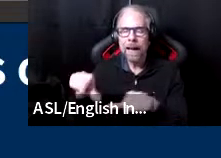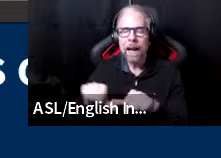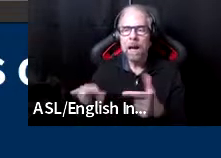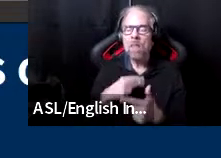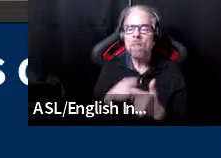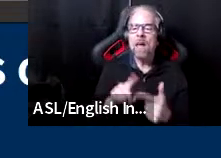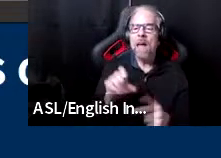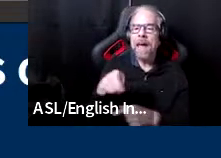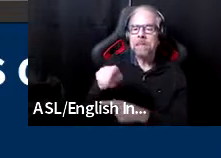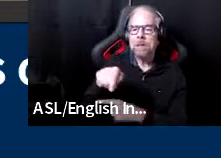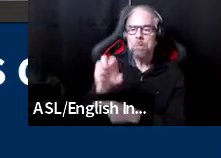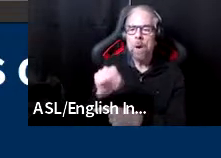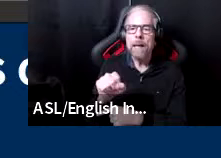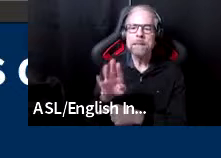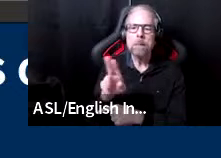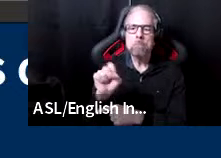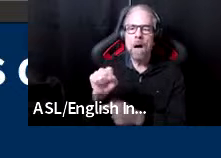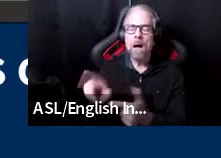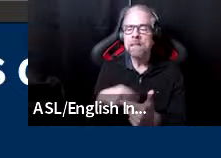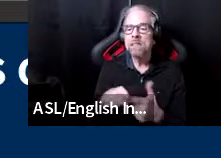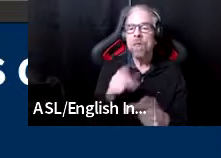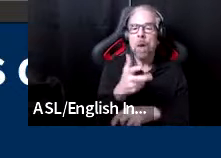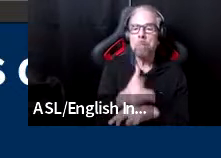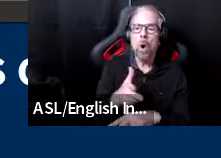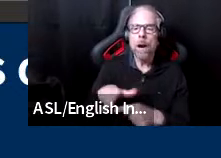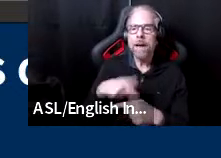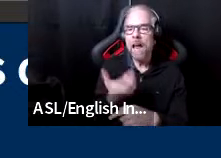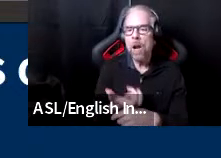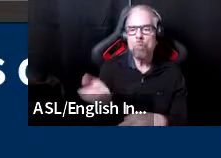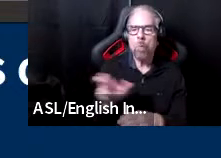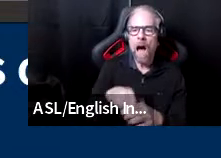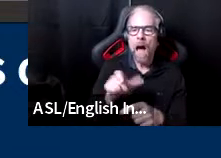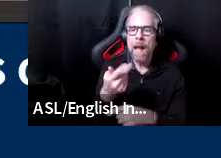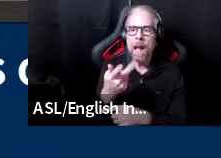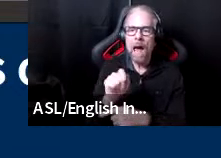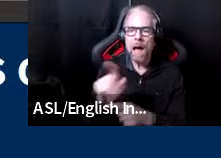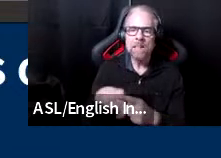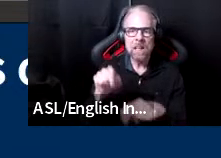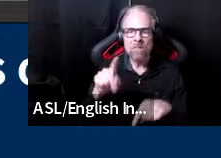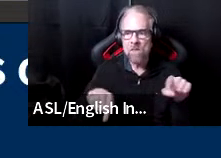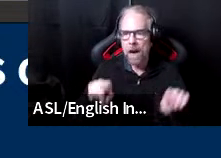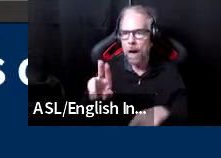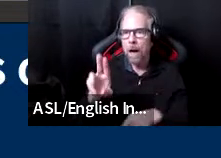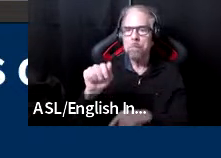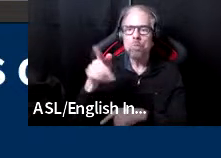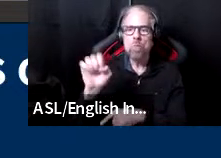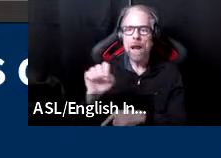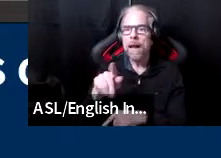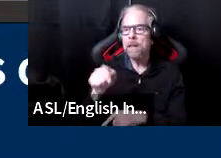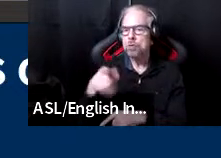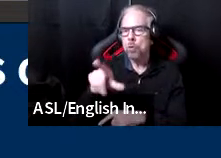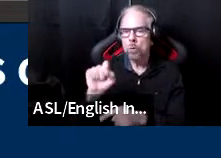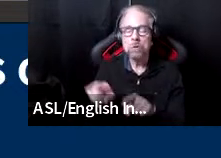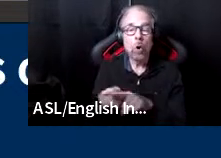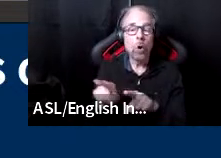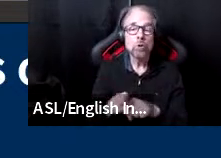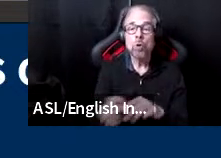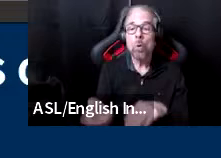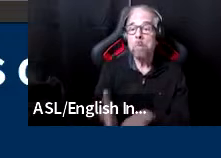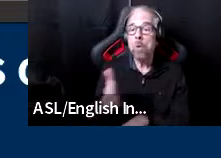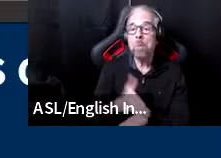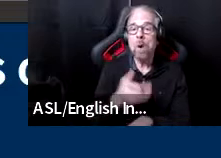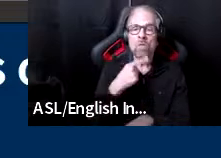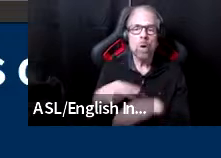shoulder improvements, new park and ride lots throughout the program area, variable rate tolls, and the improvements to the bridges and improved